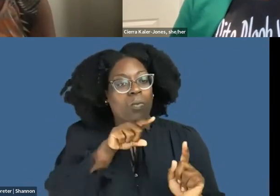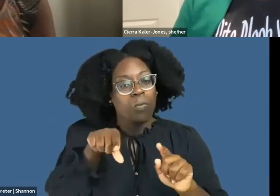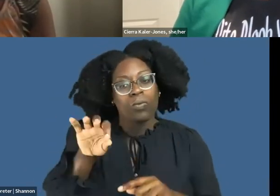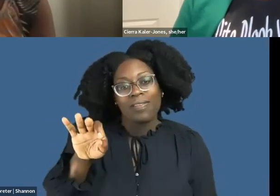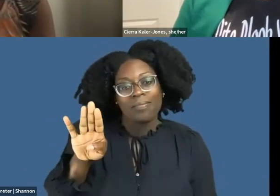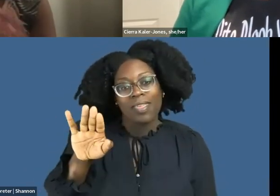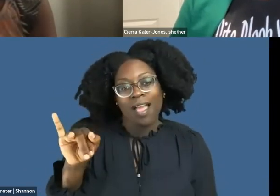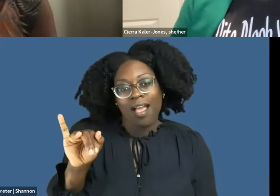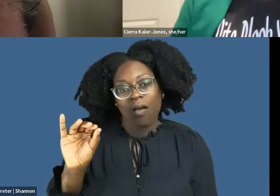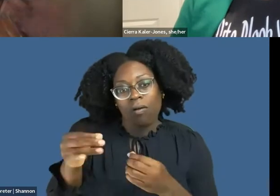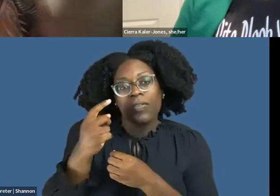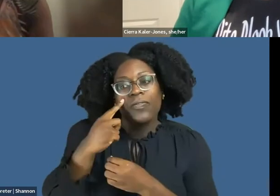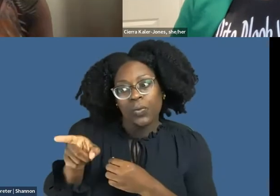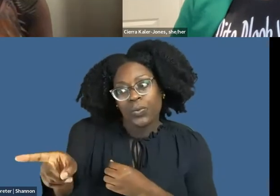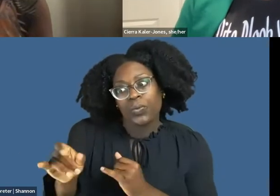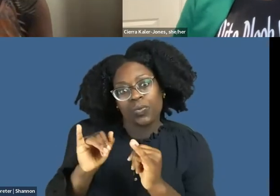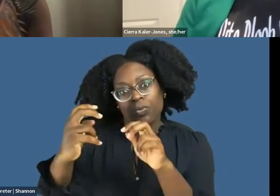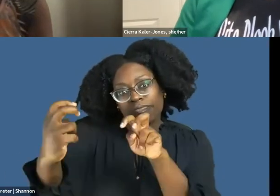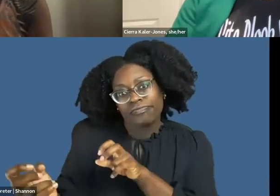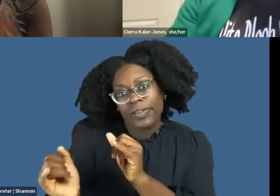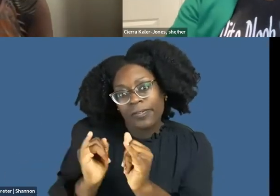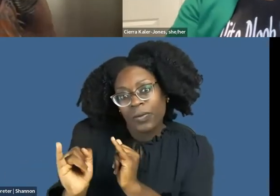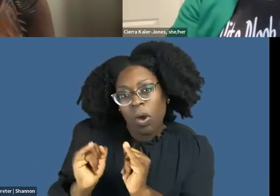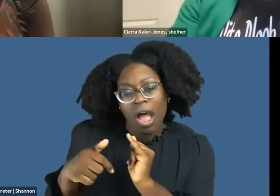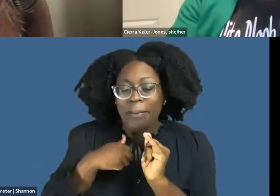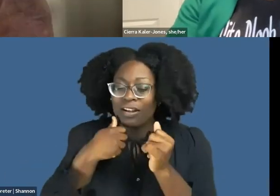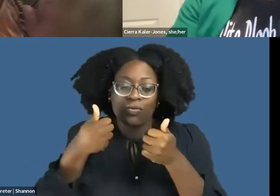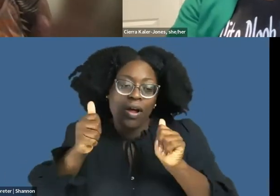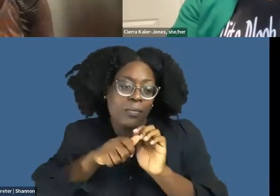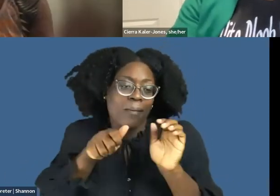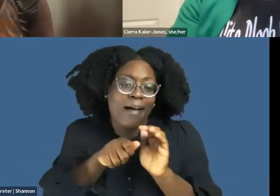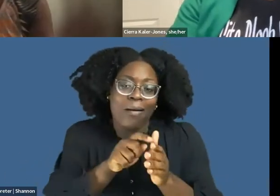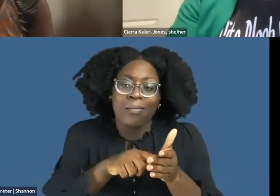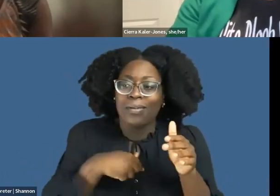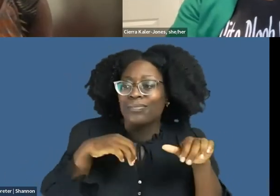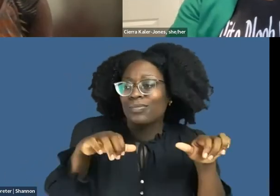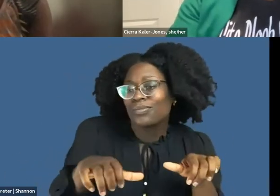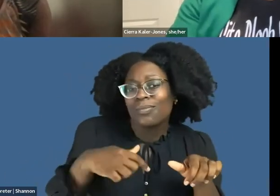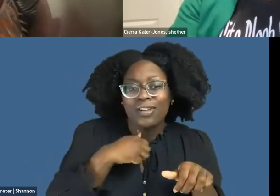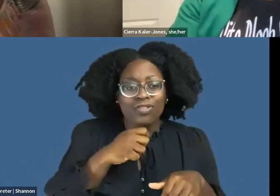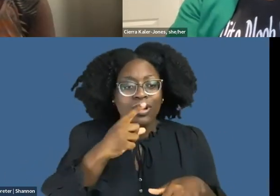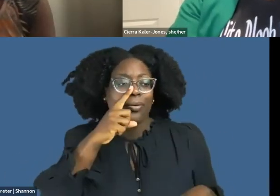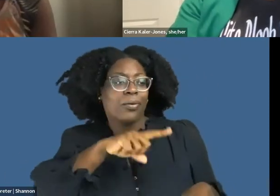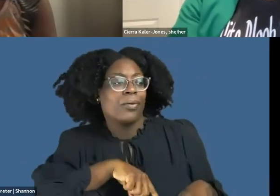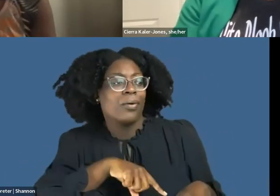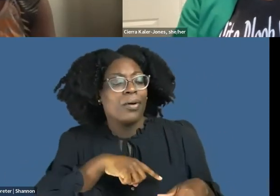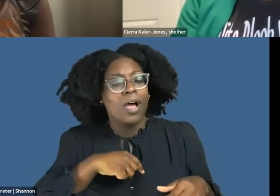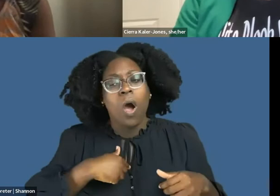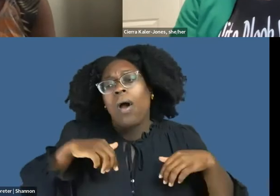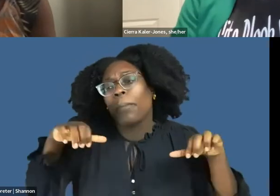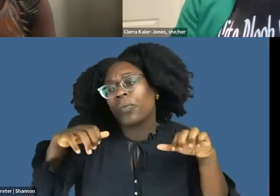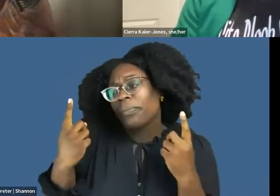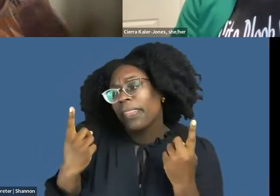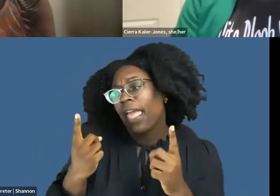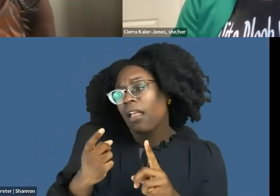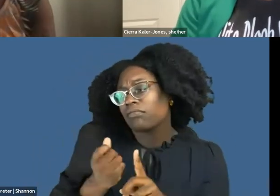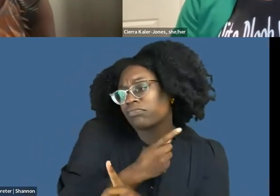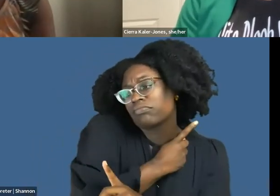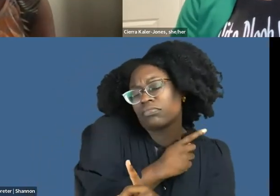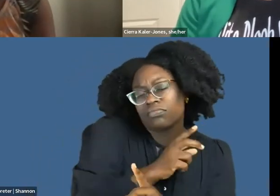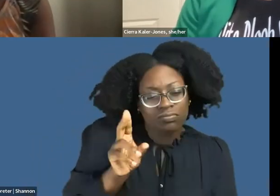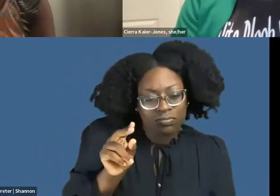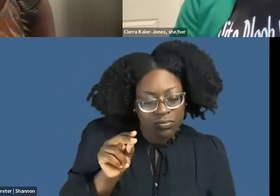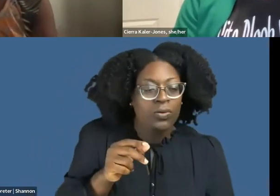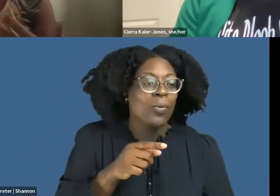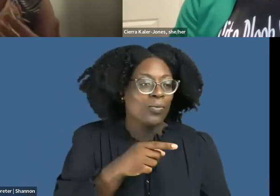interview, right? So she's just like, I'm not even gonna hide what I'm doing. Not even gonna try to pretend it's not what I'm doing. And she goes in there and then they put